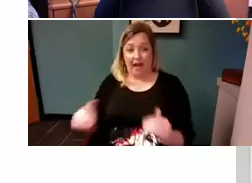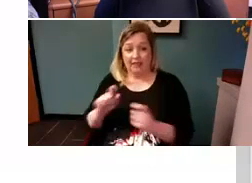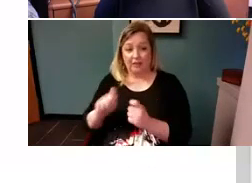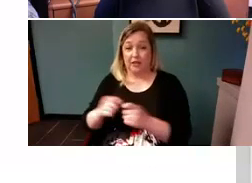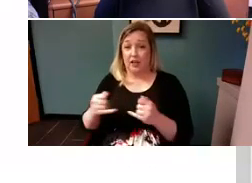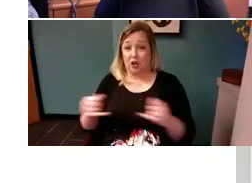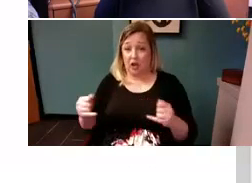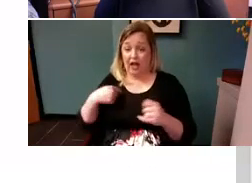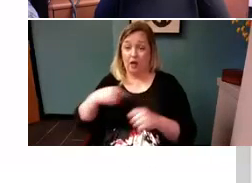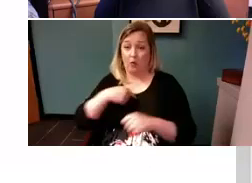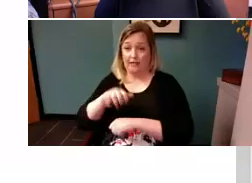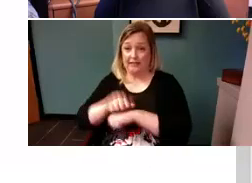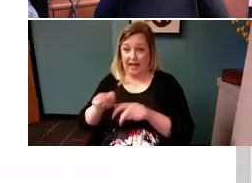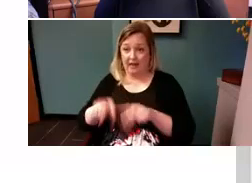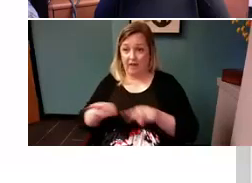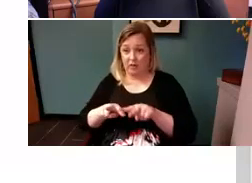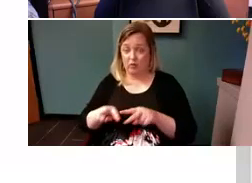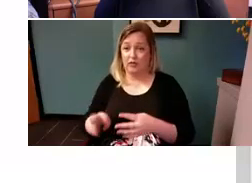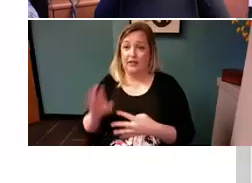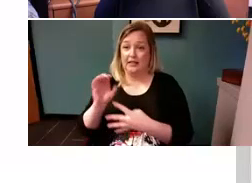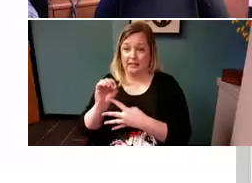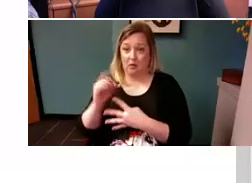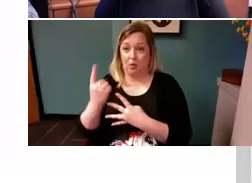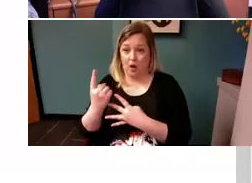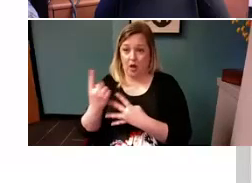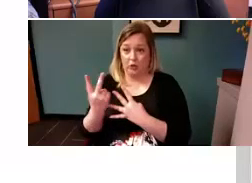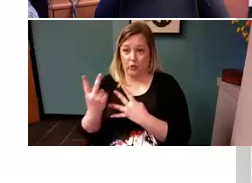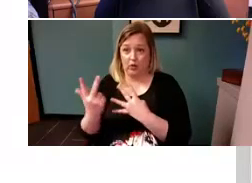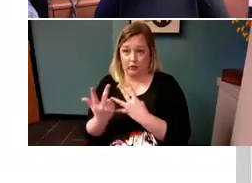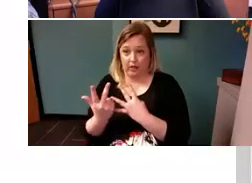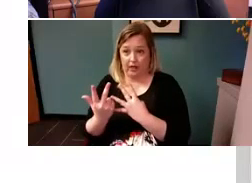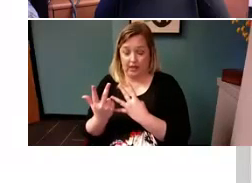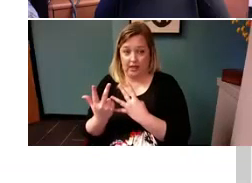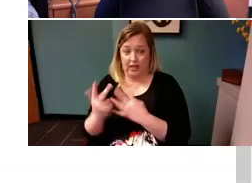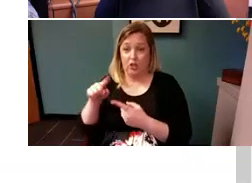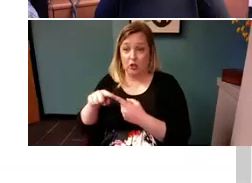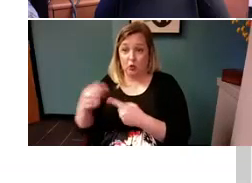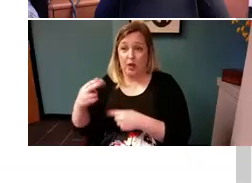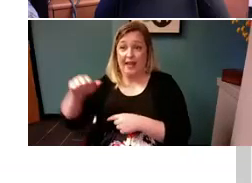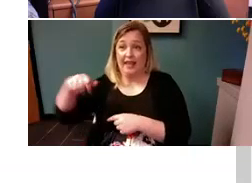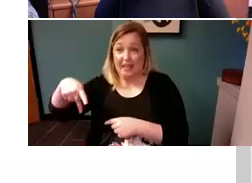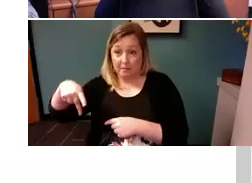the values 0, 1, 2, and 3 to the heap memory location.